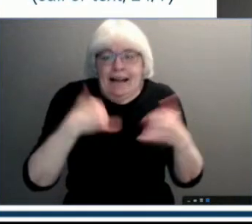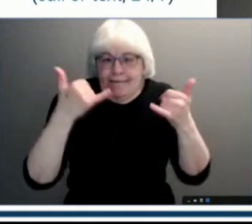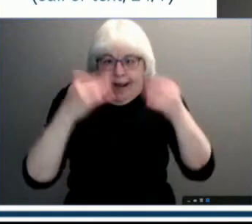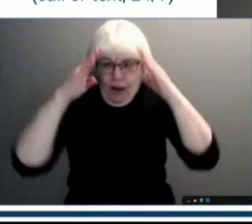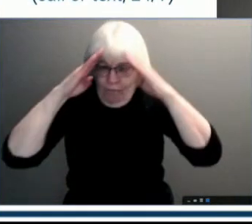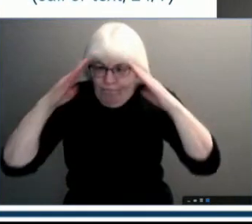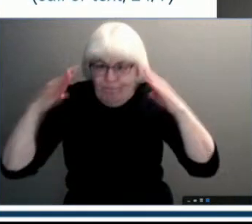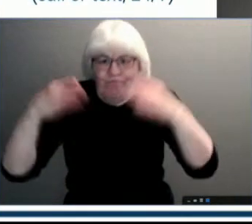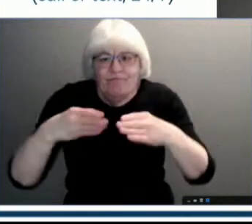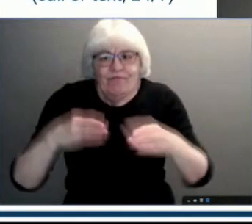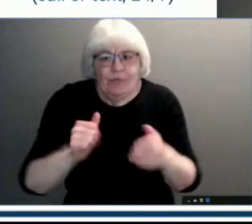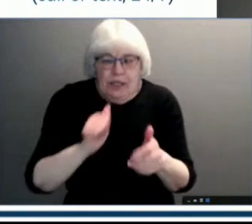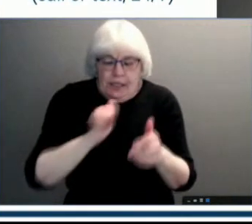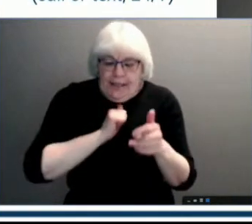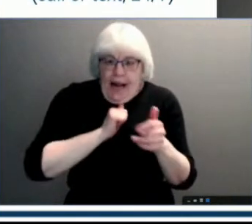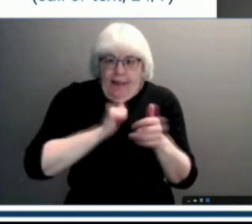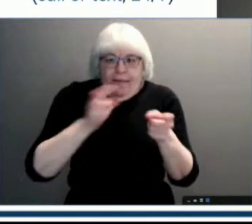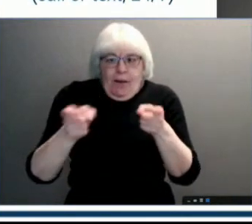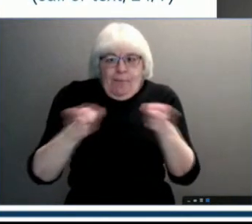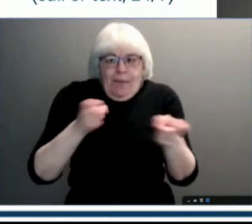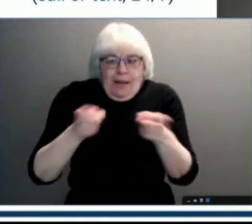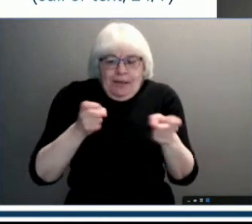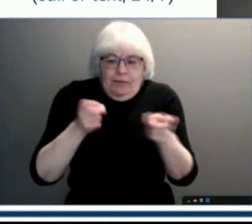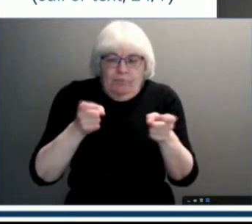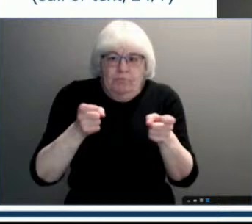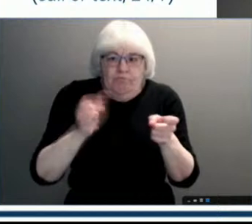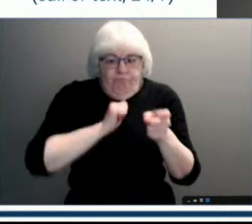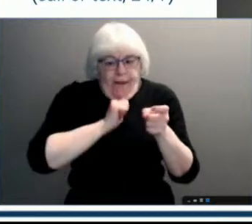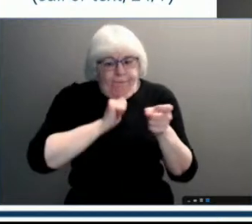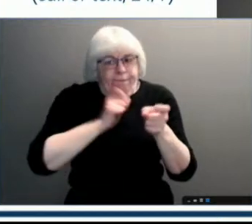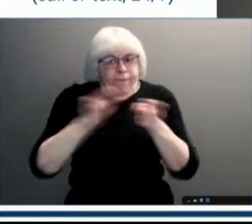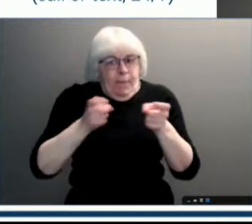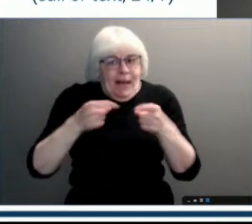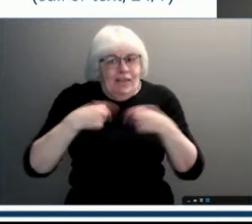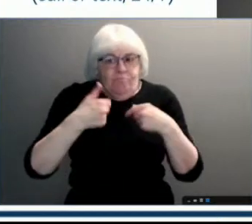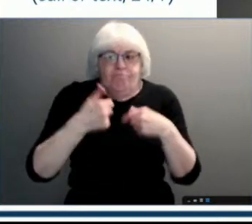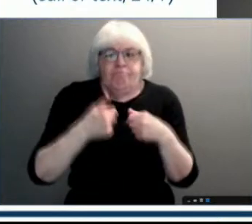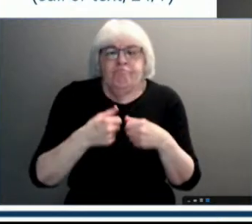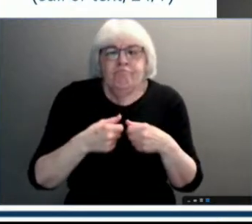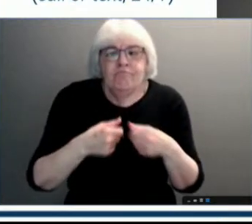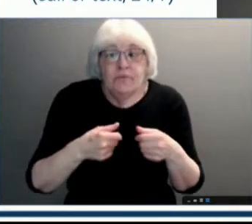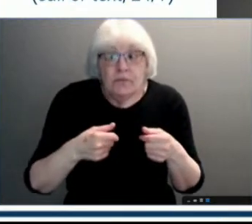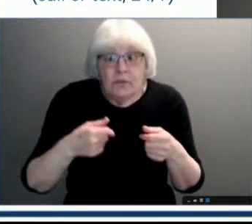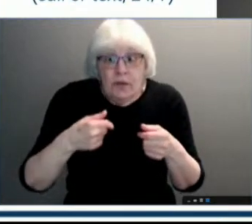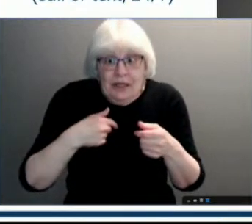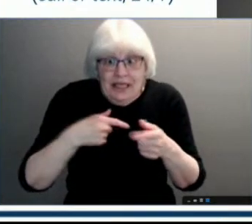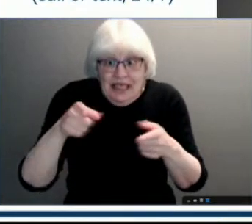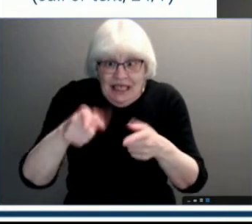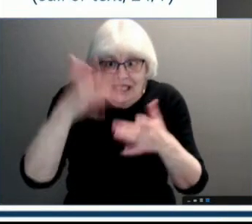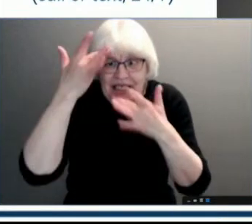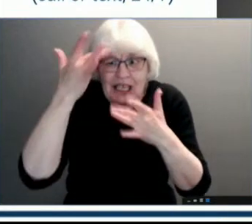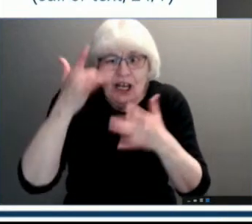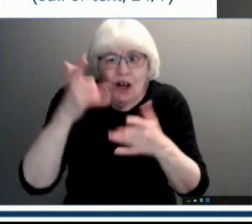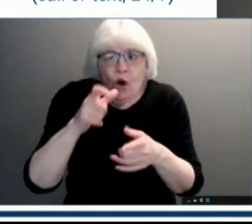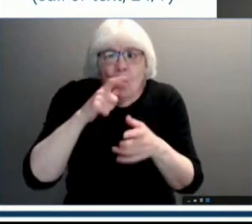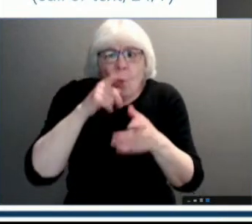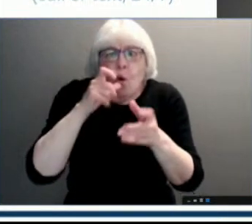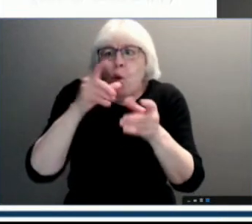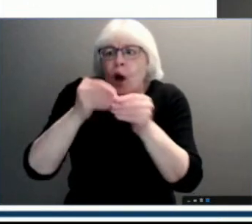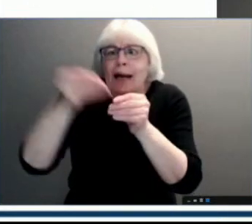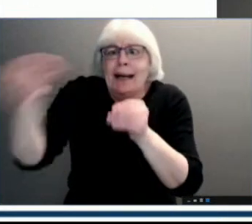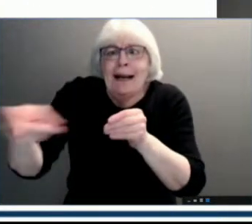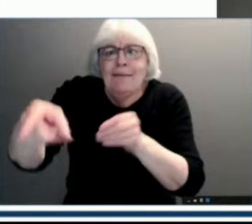we're not going to be contact tracing every single case of COVID-19 by public health, even in